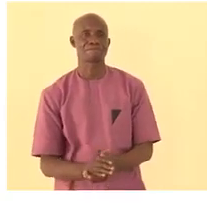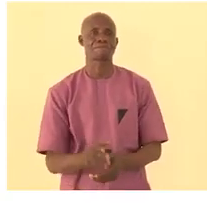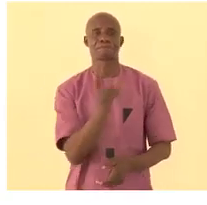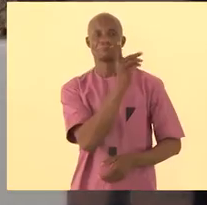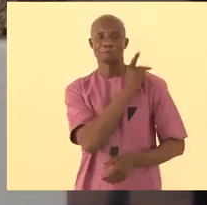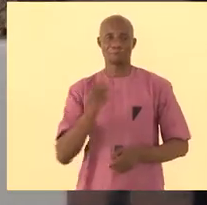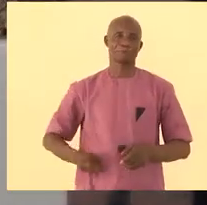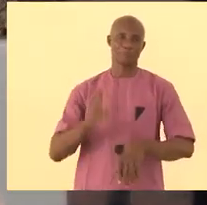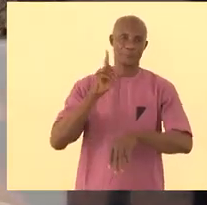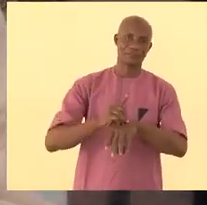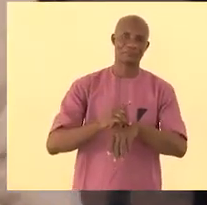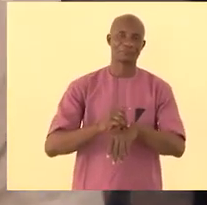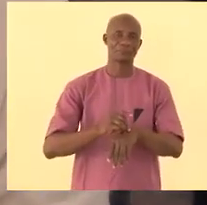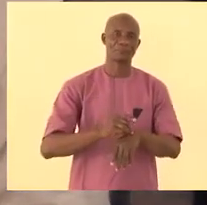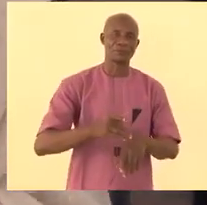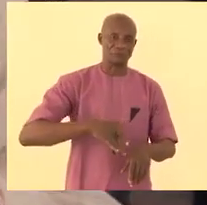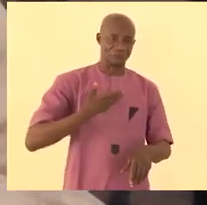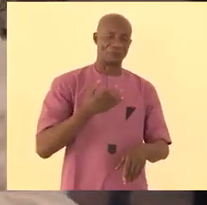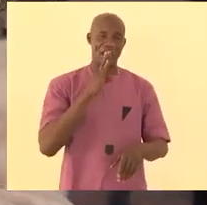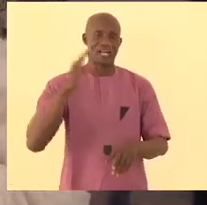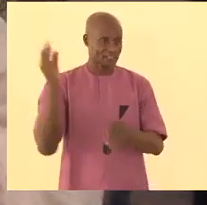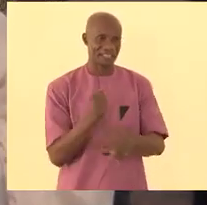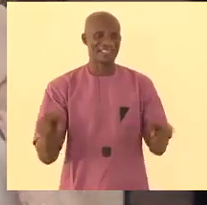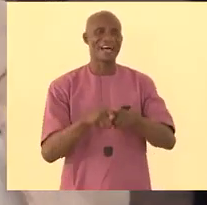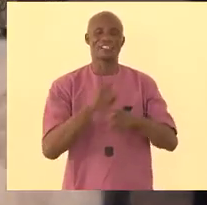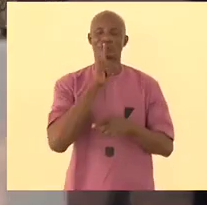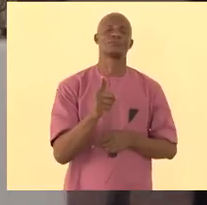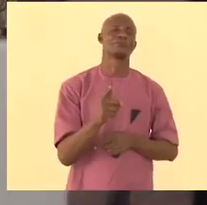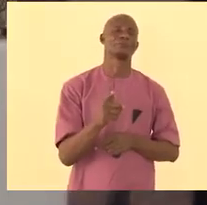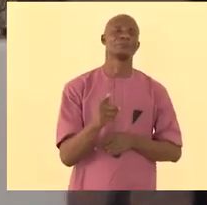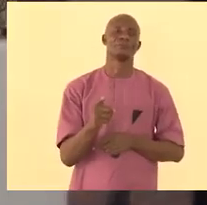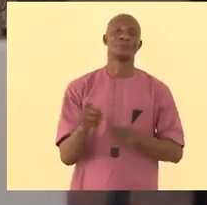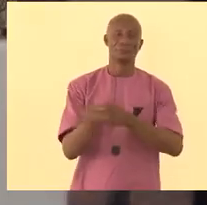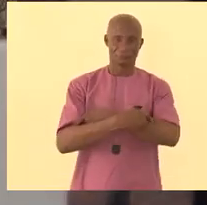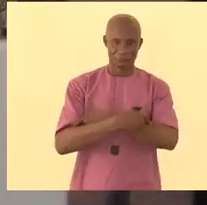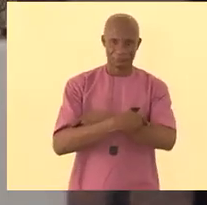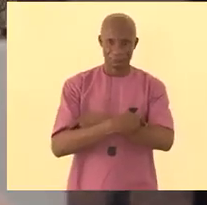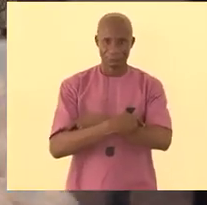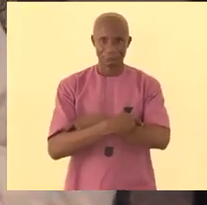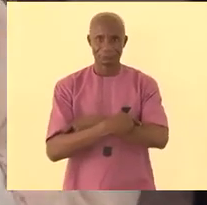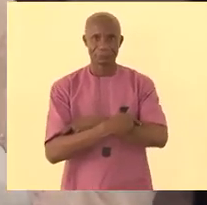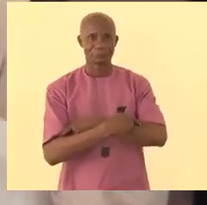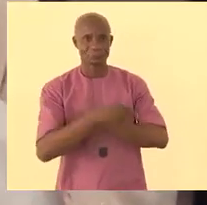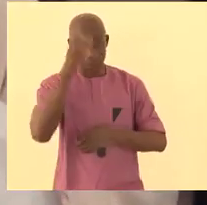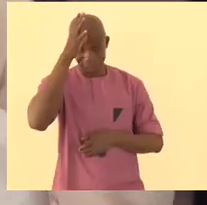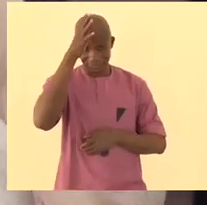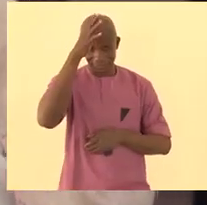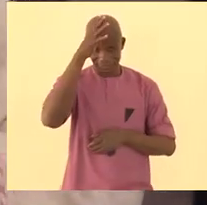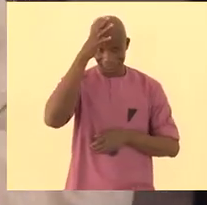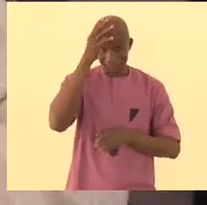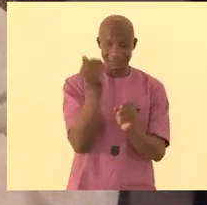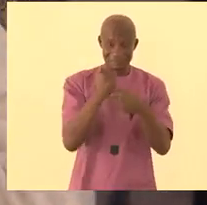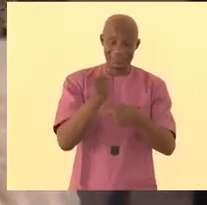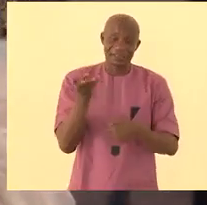In the kingdom of the world, feelings are taken as truth. Today, males declare